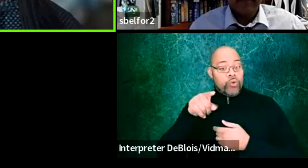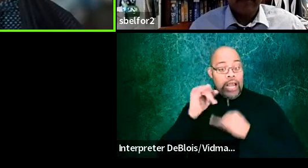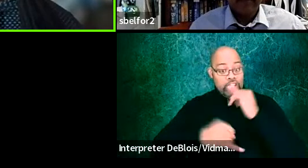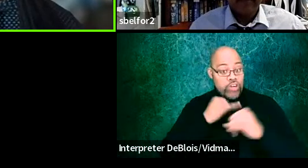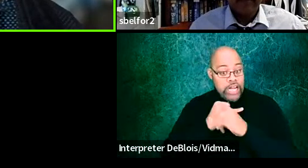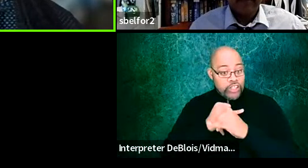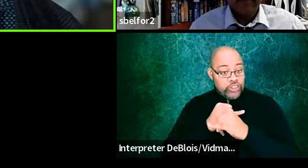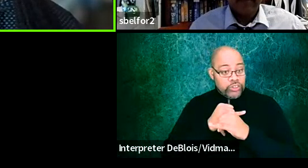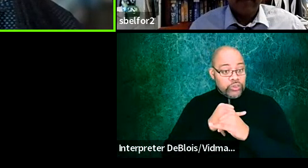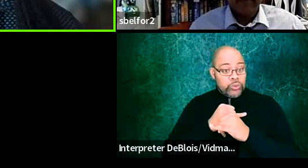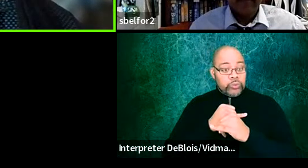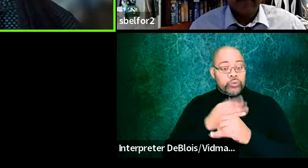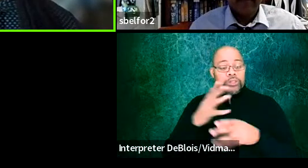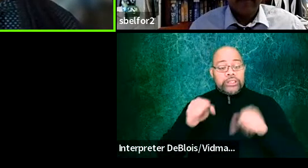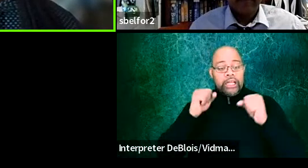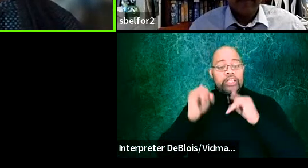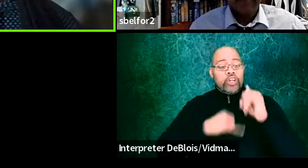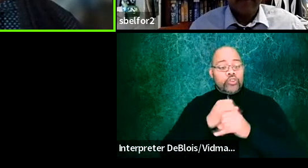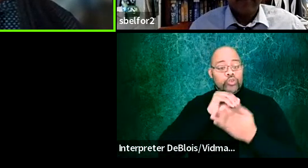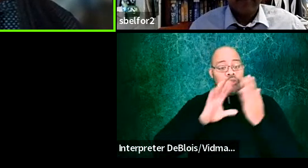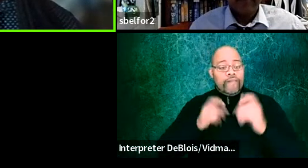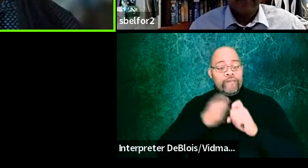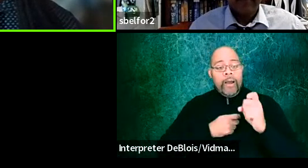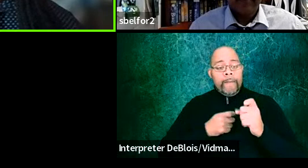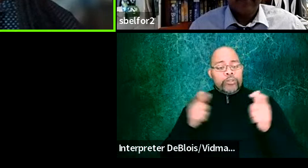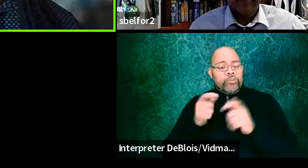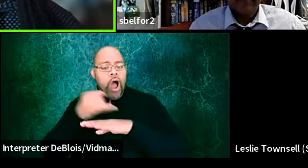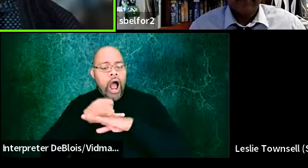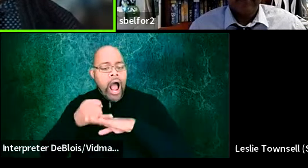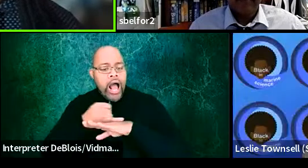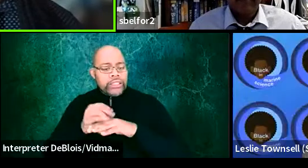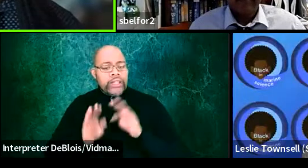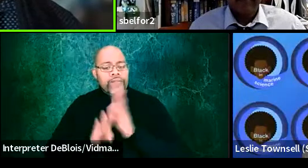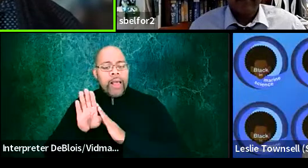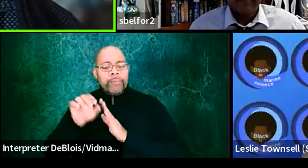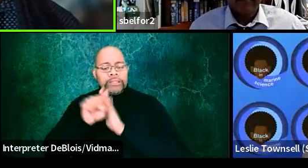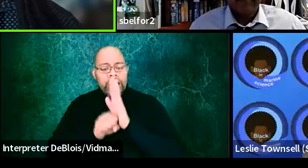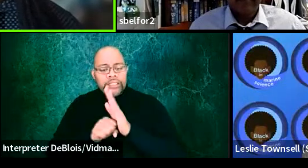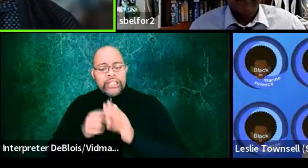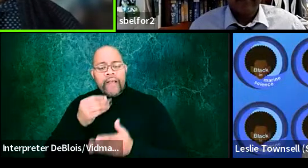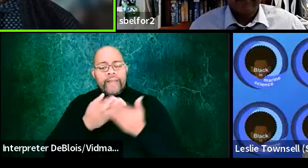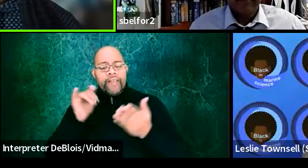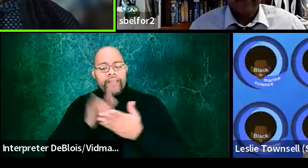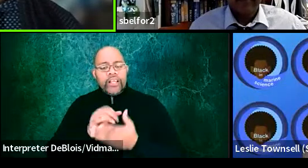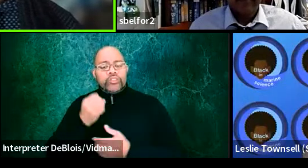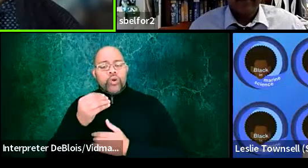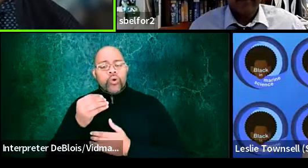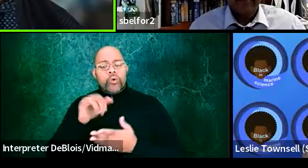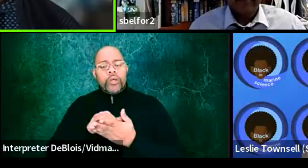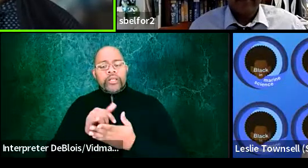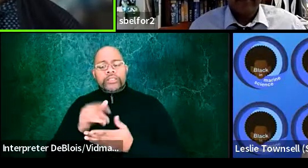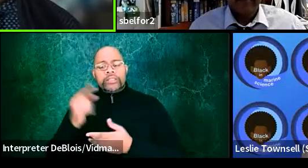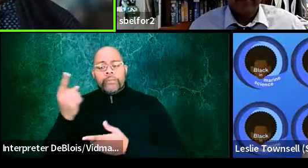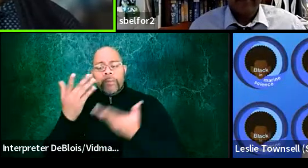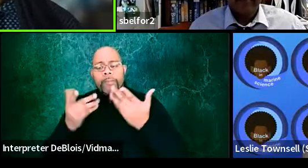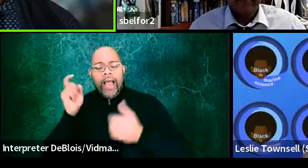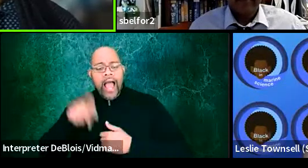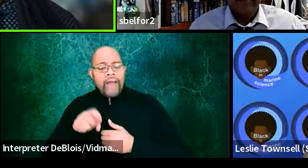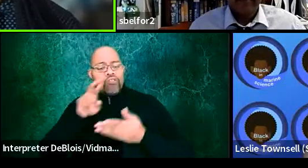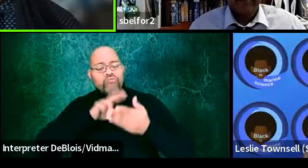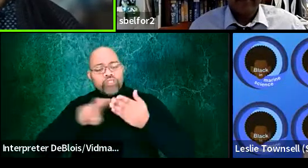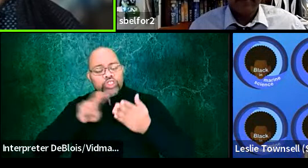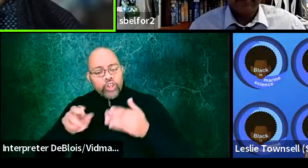international, do take international students from like small island developing states and things like that. So it's something you might have to